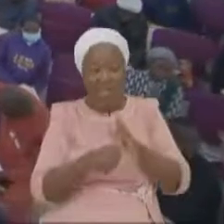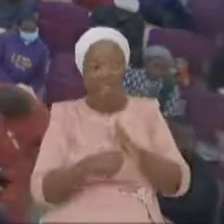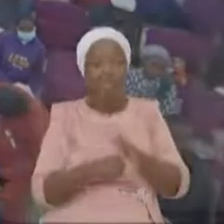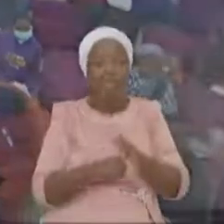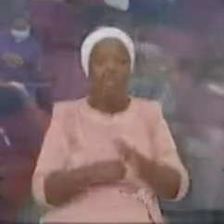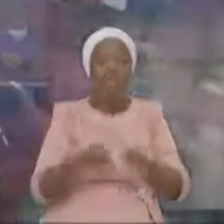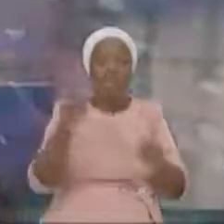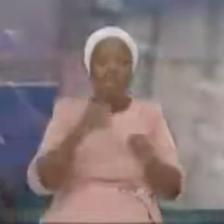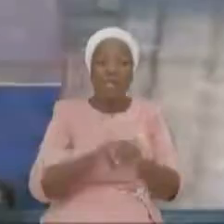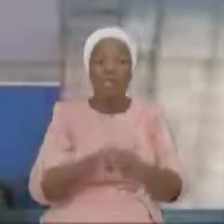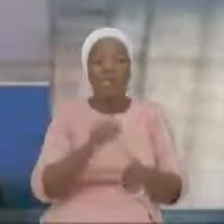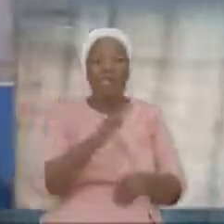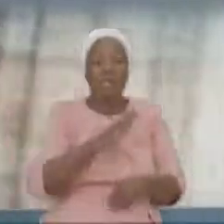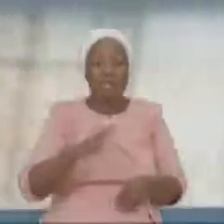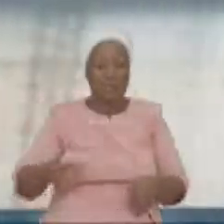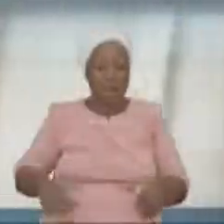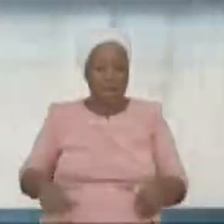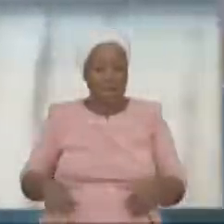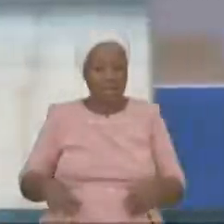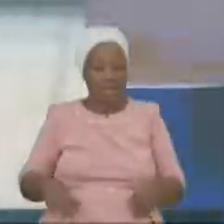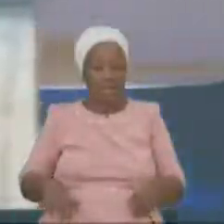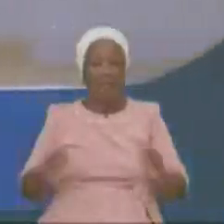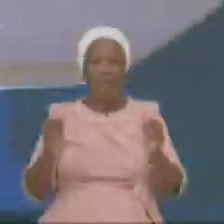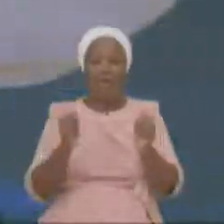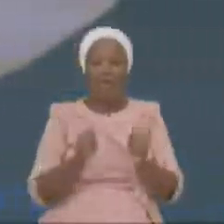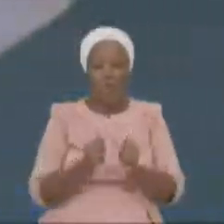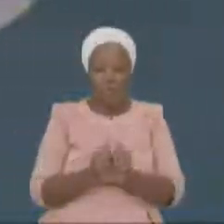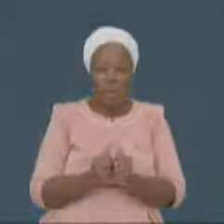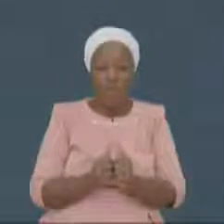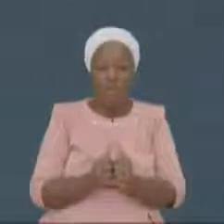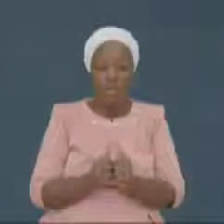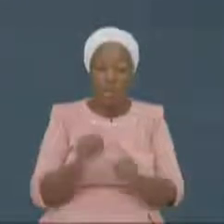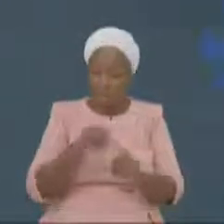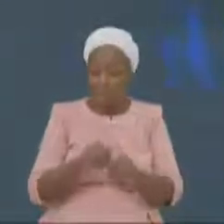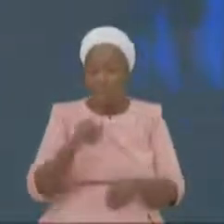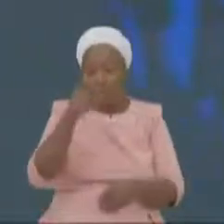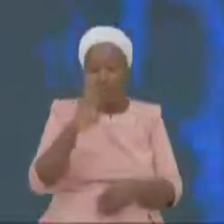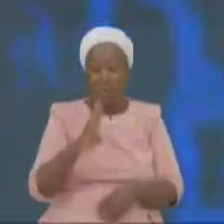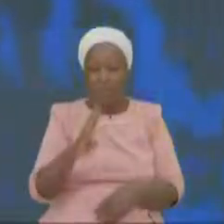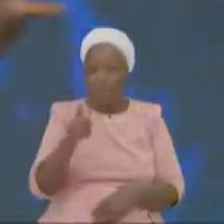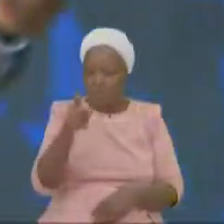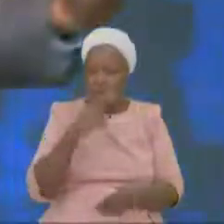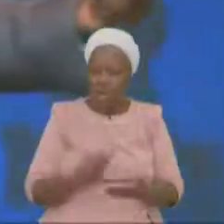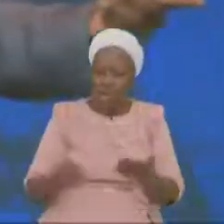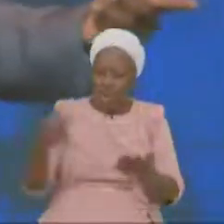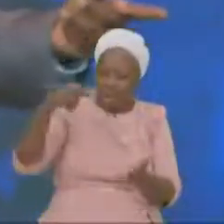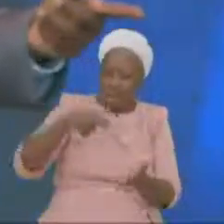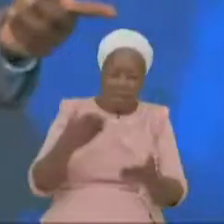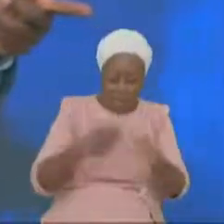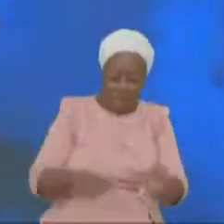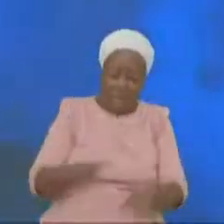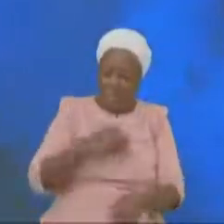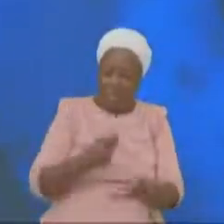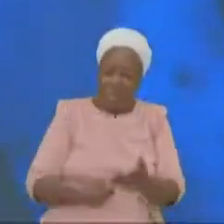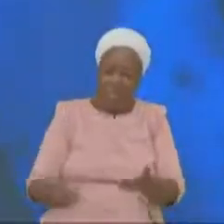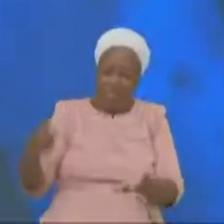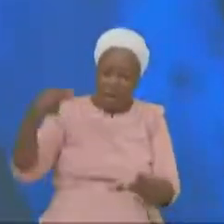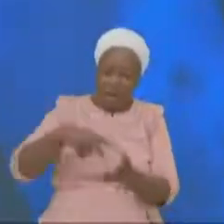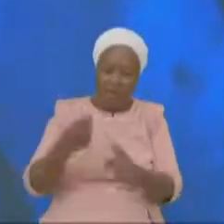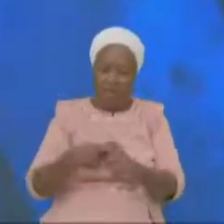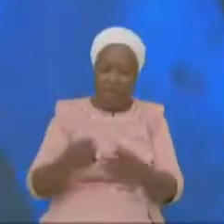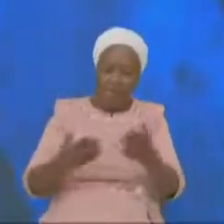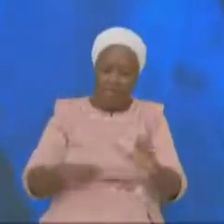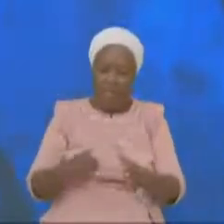in God. You are dead, and you rise from the dead, even in